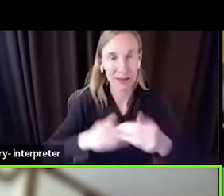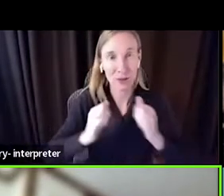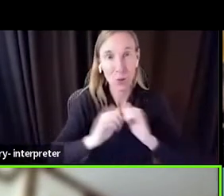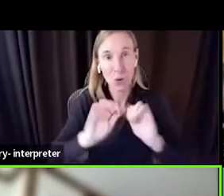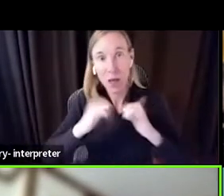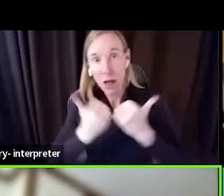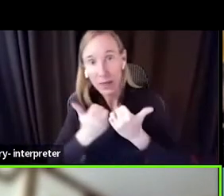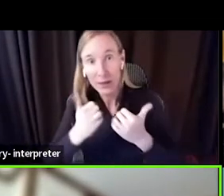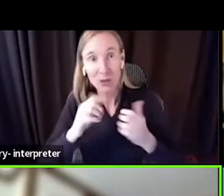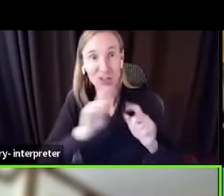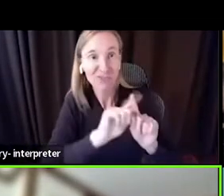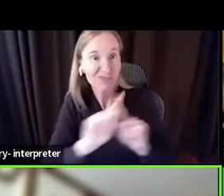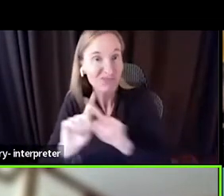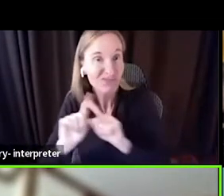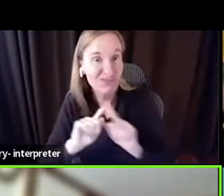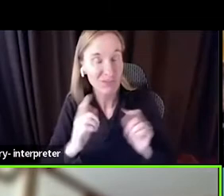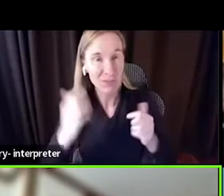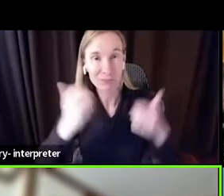well.